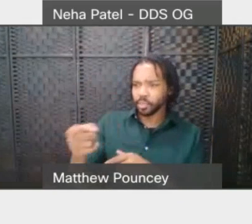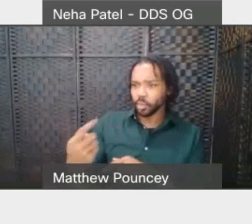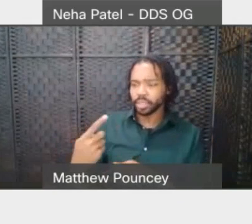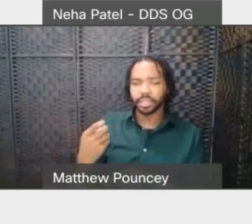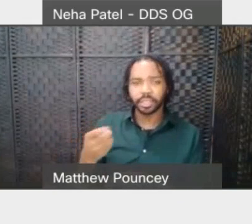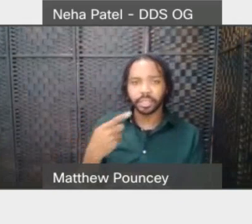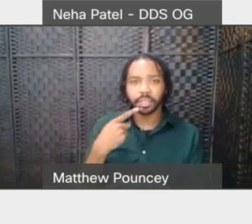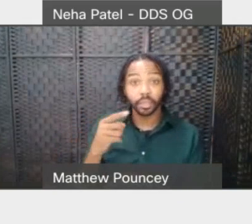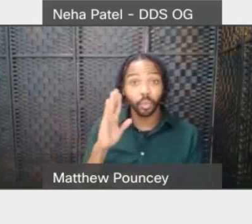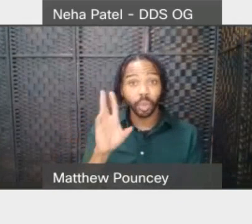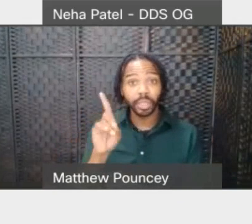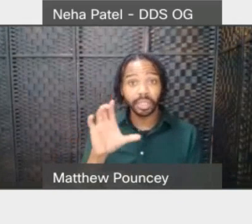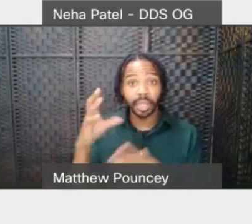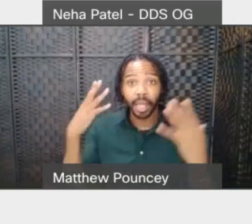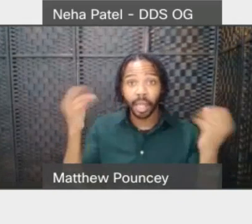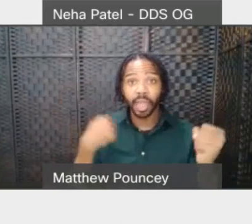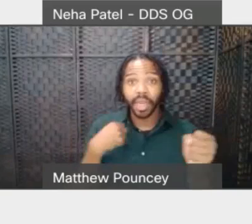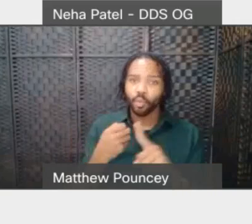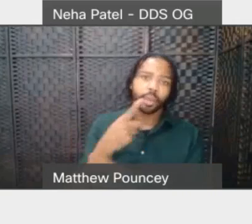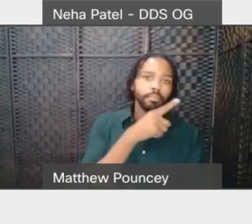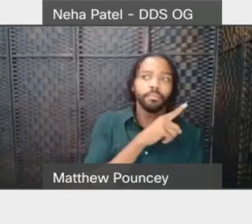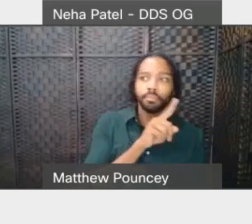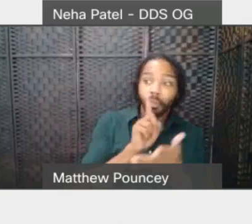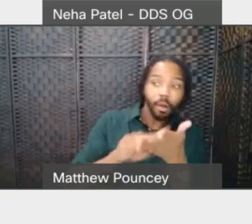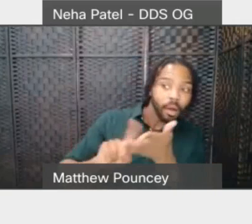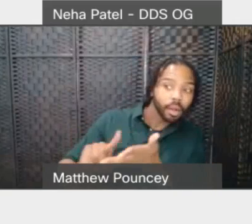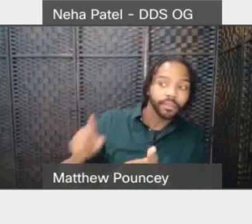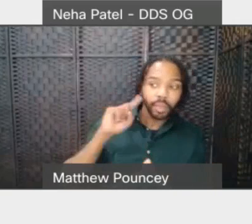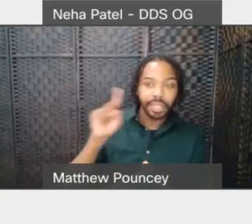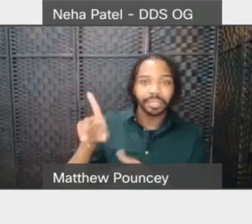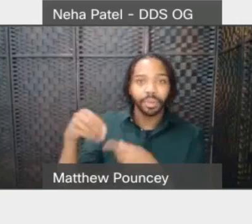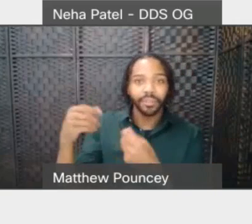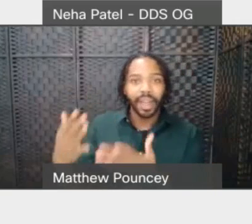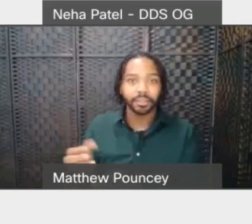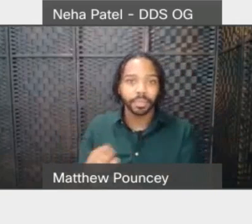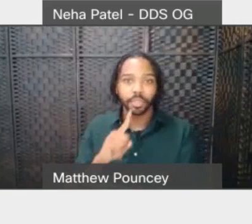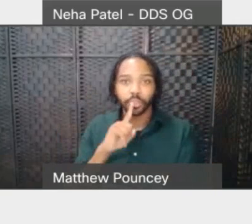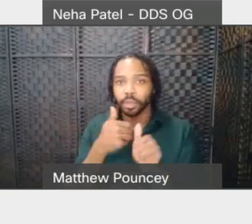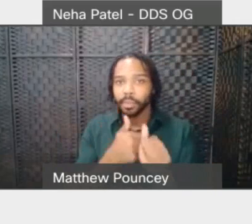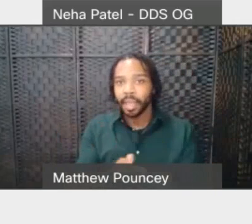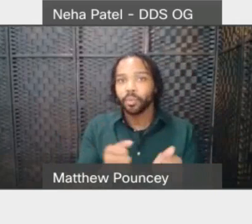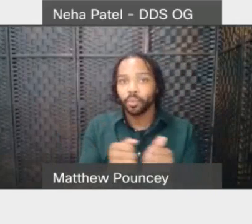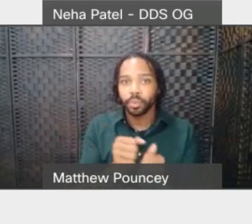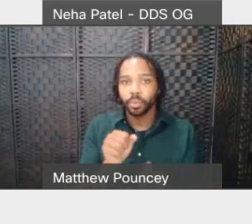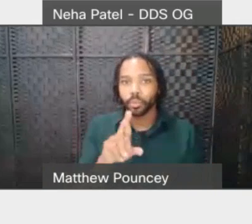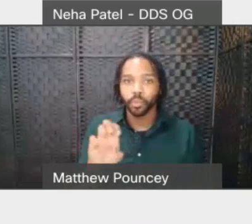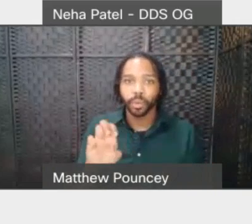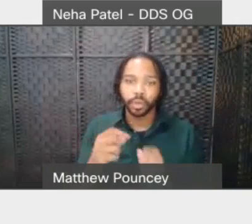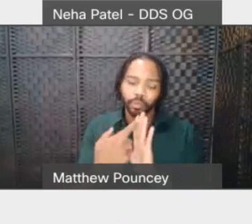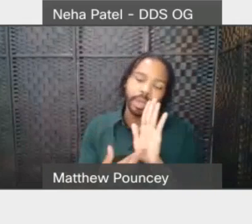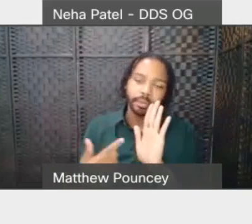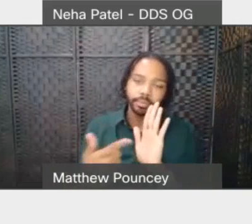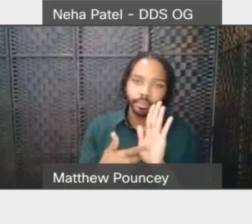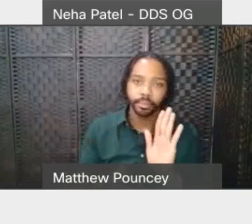DC Health is going to be doing random audits of waiver providers to ensure that they're in compliance with the reg. So that is